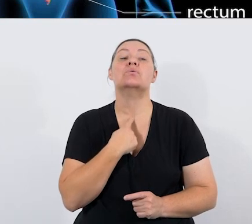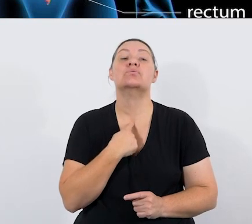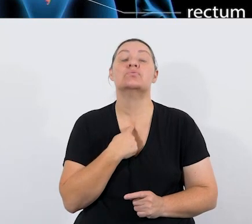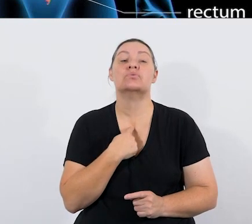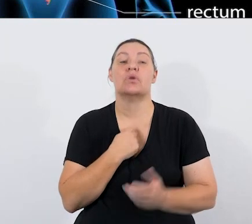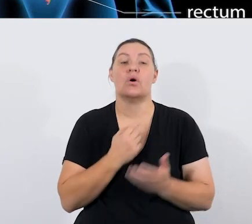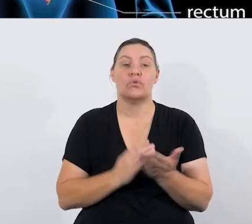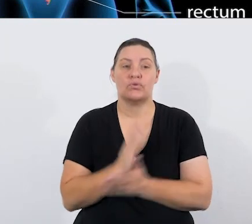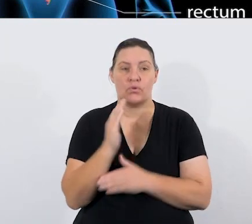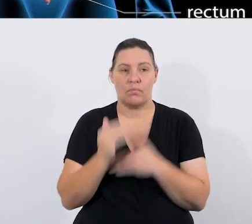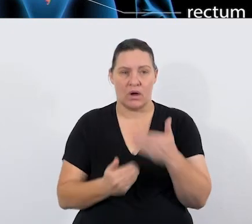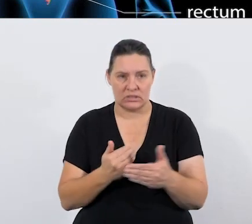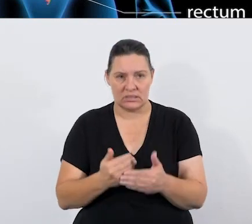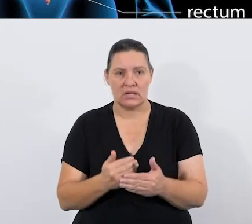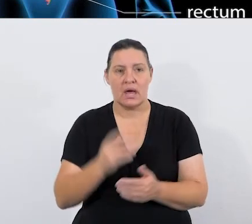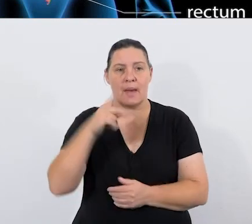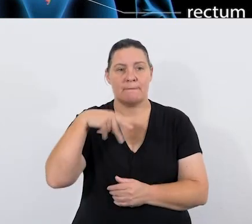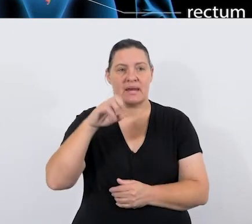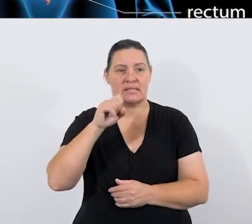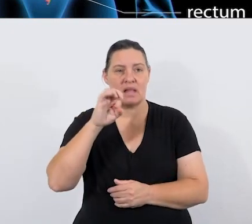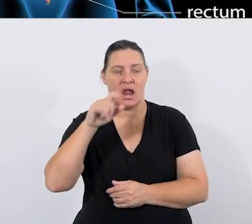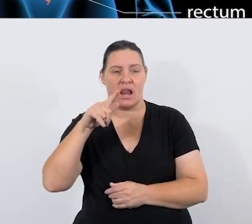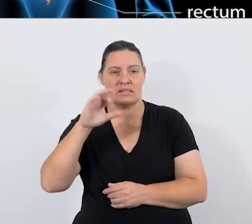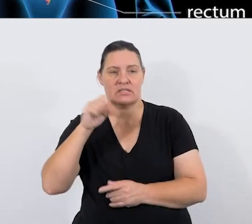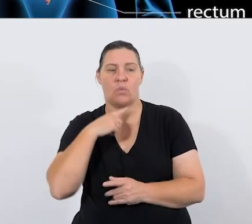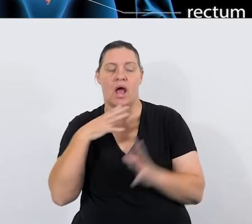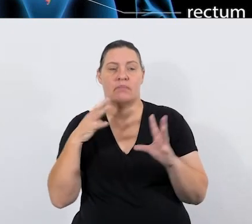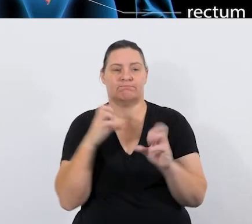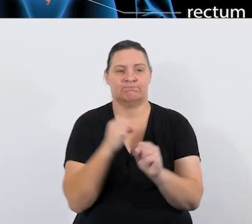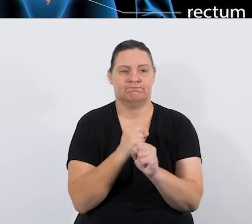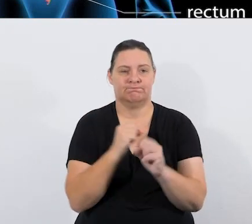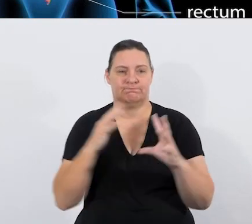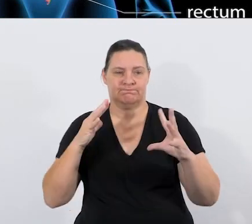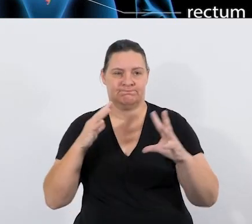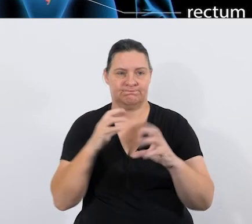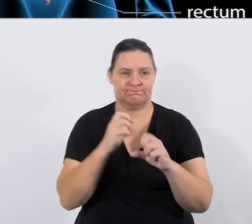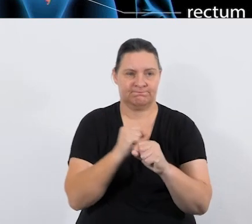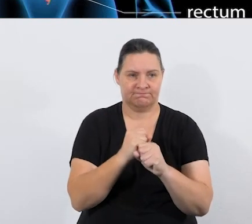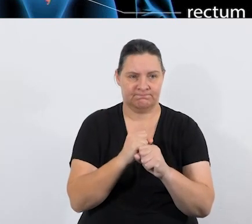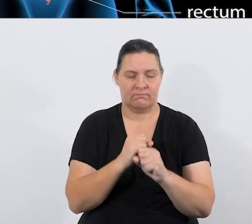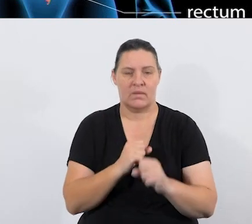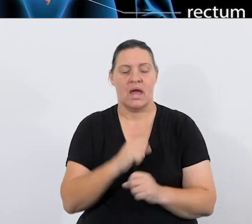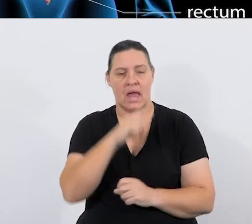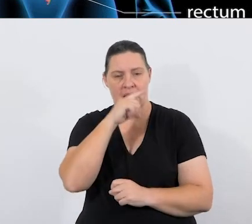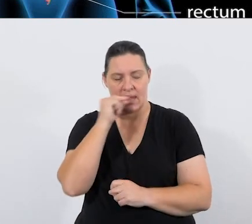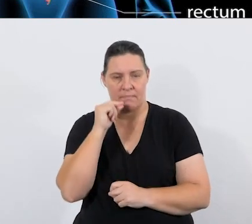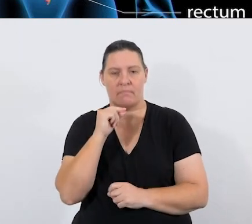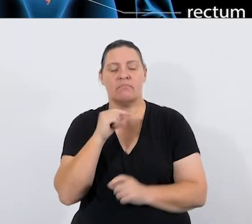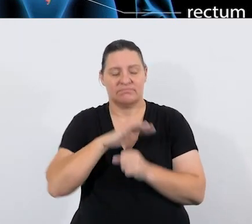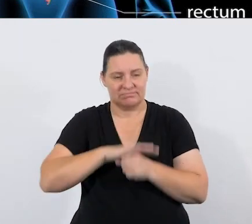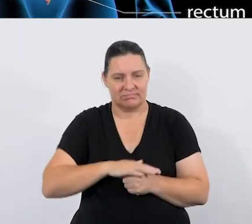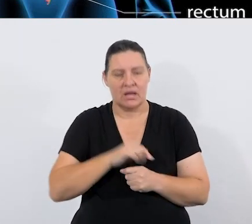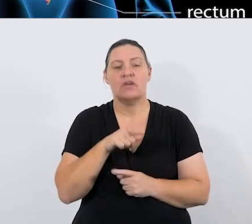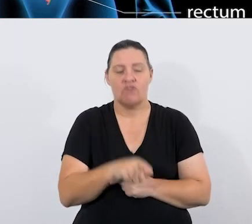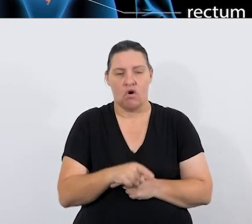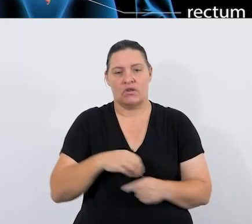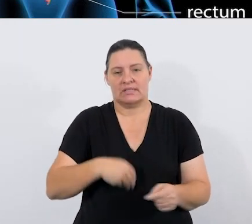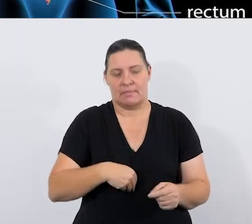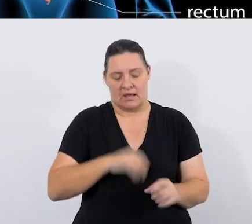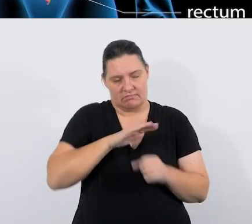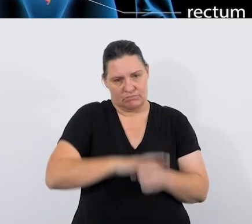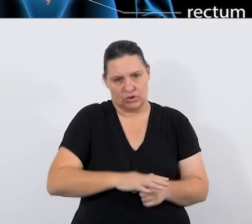is happening here and also here. Ingestion and digestion. So we are going to move on to the